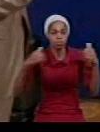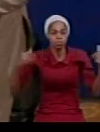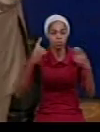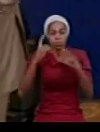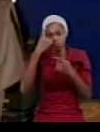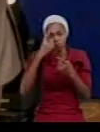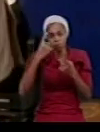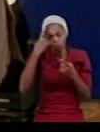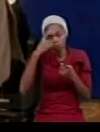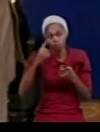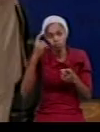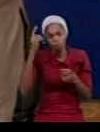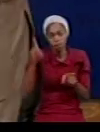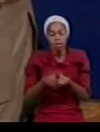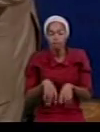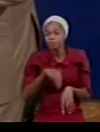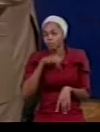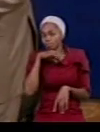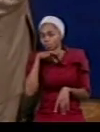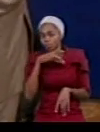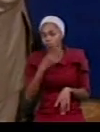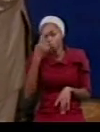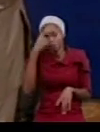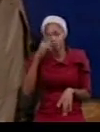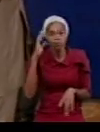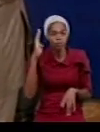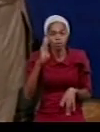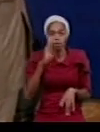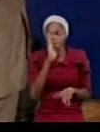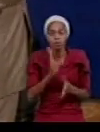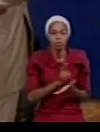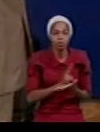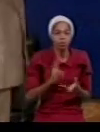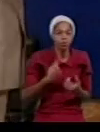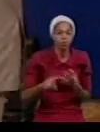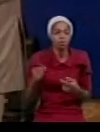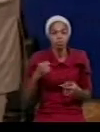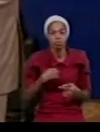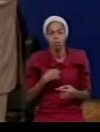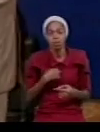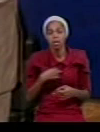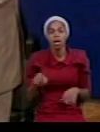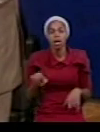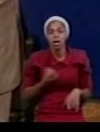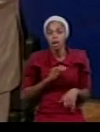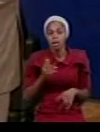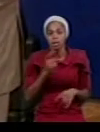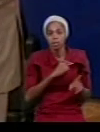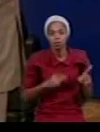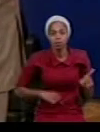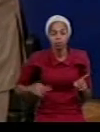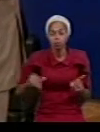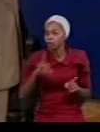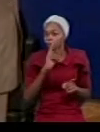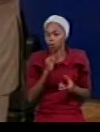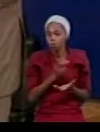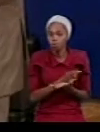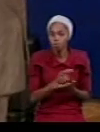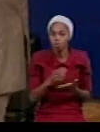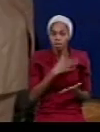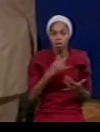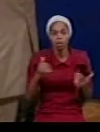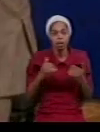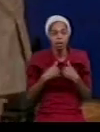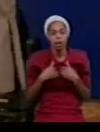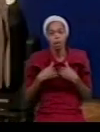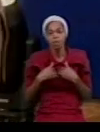be holy unto me, for I, the Lord, am holy, and have severed you." That's it. The